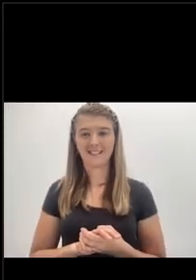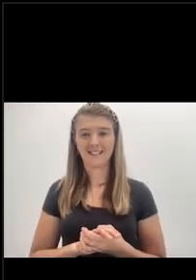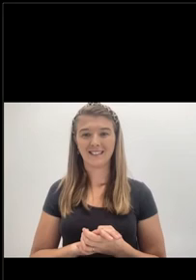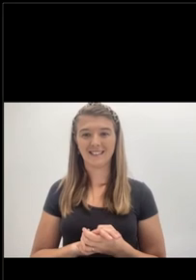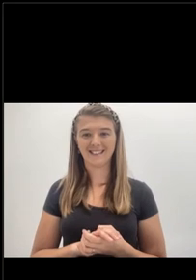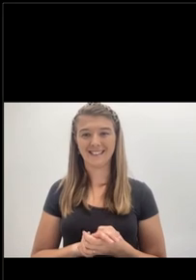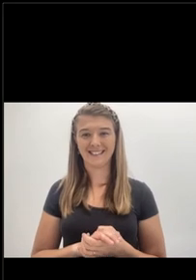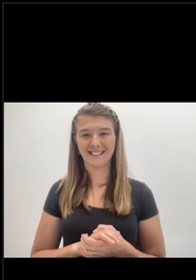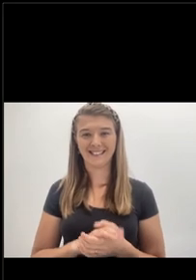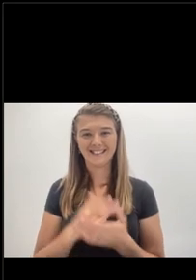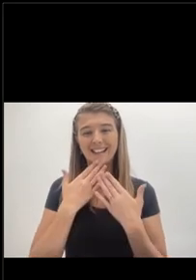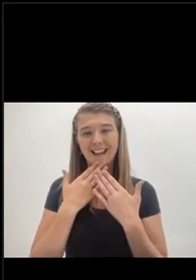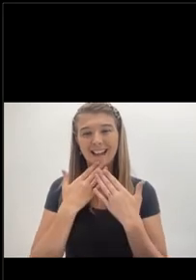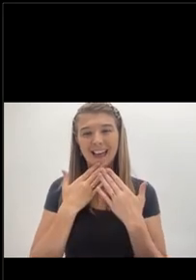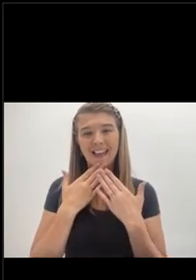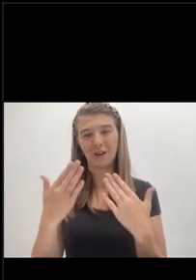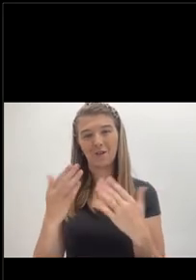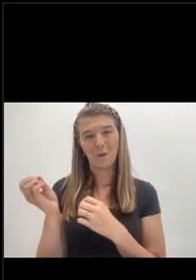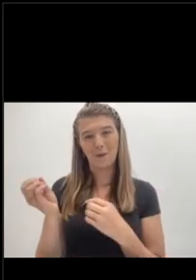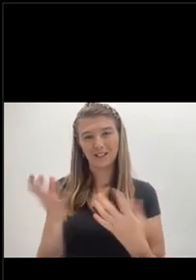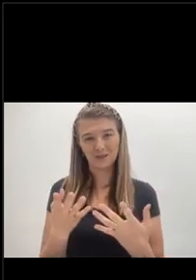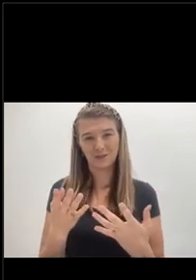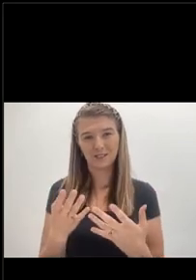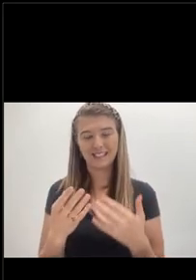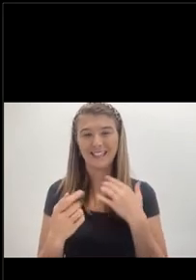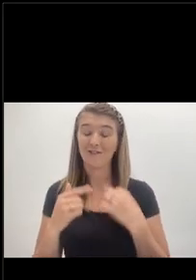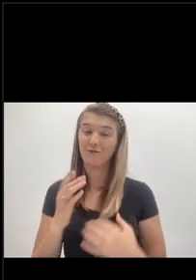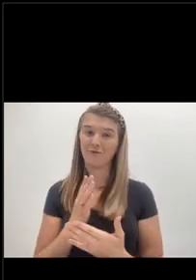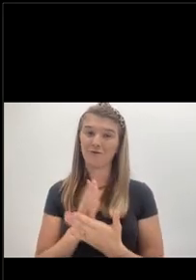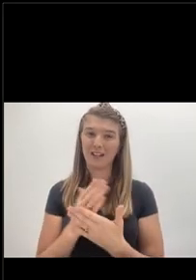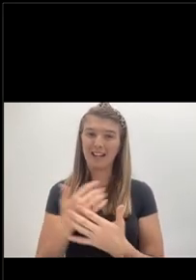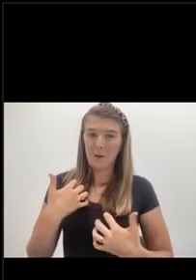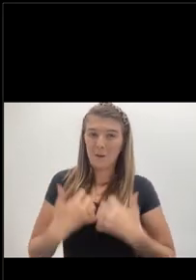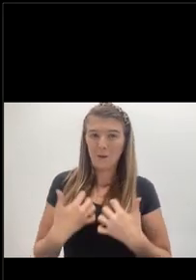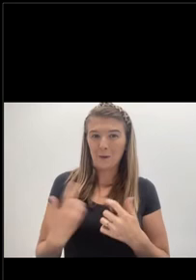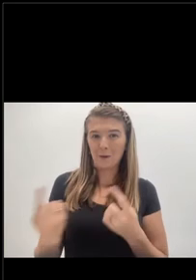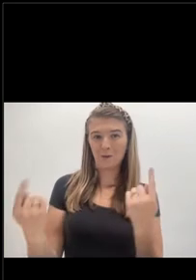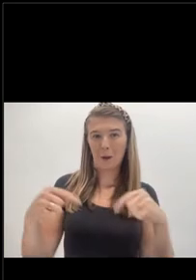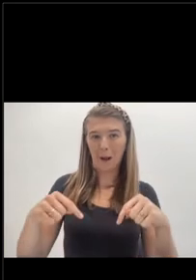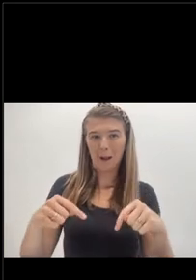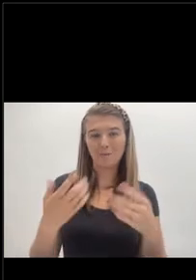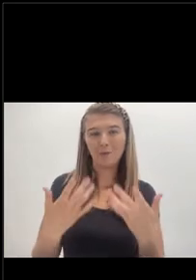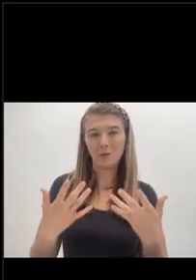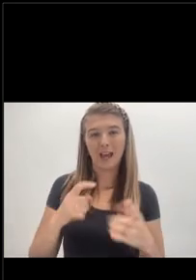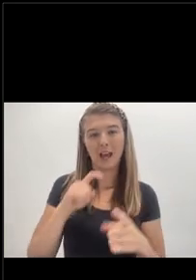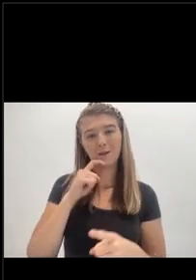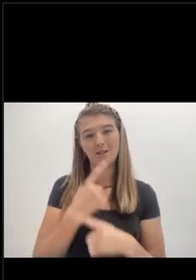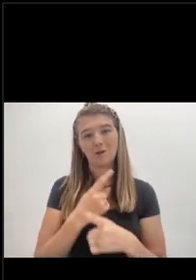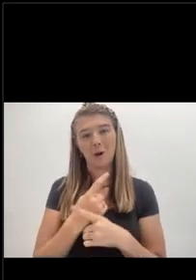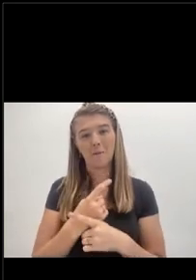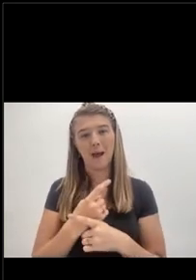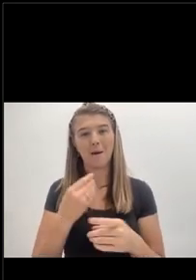Yeah, thanks a lot for introducing me. I'm really excited to be here and talk about chemical recycling.